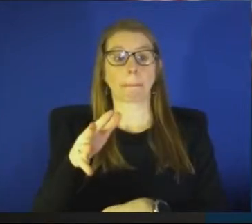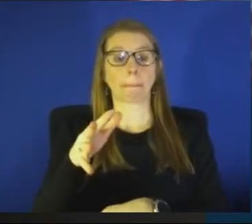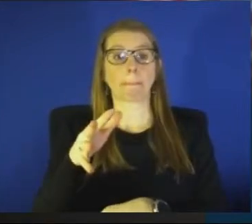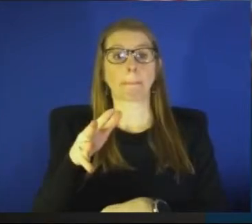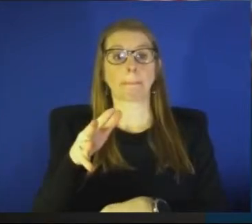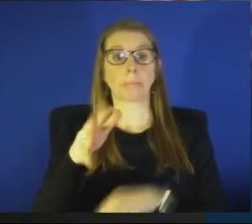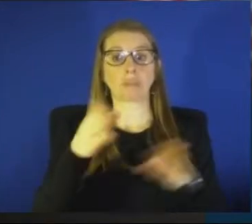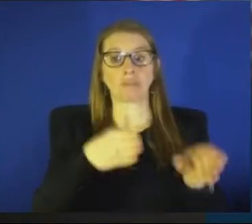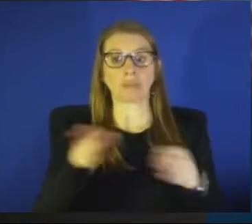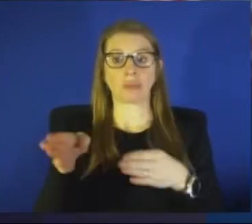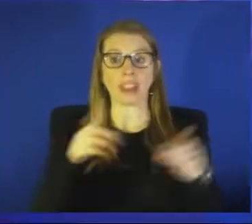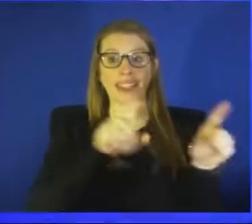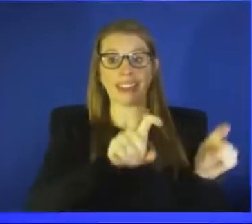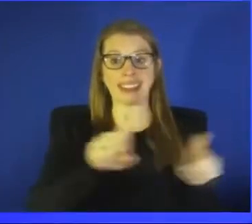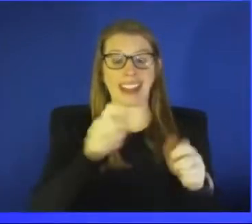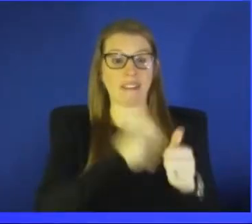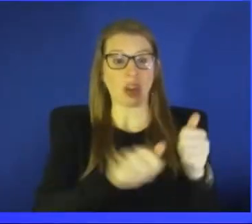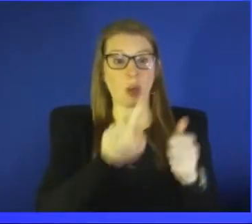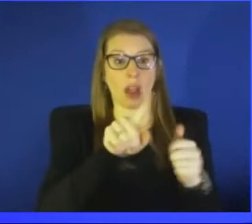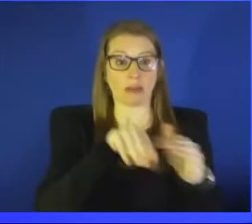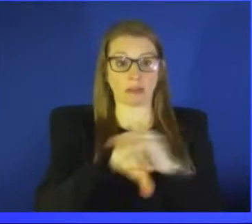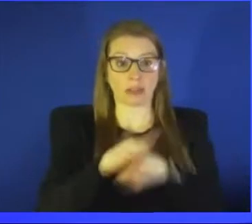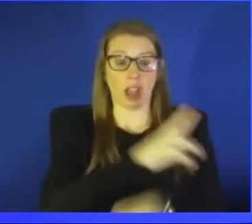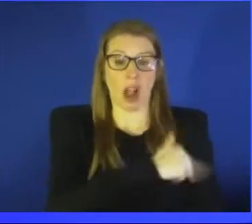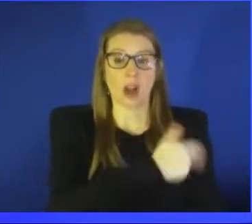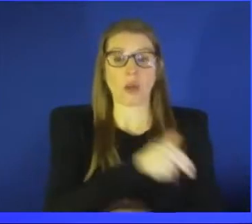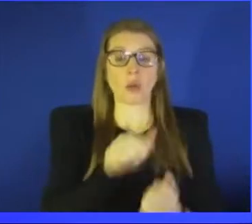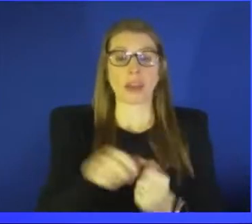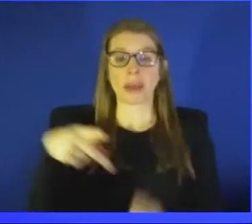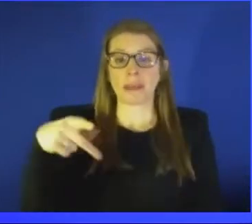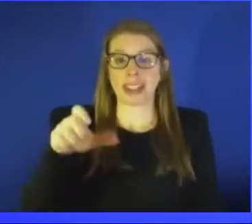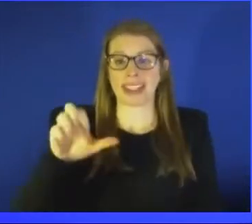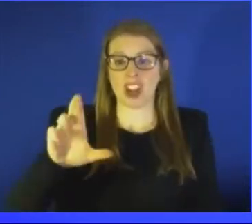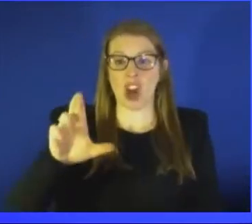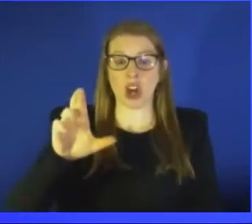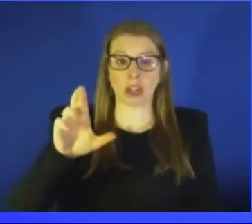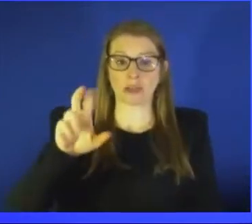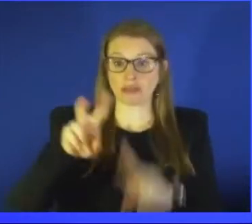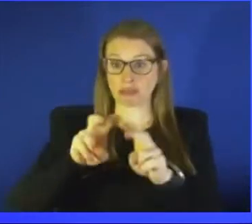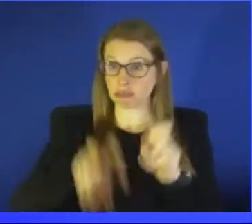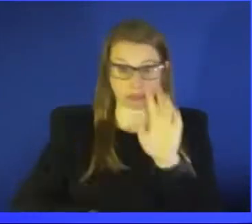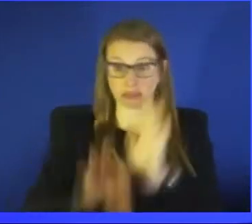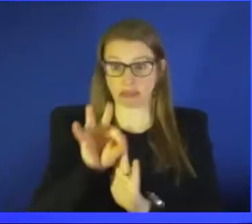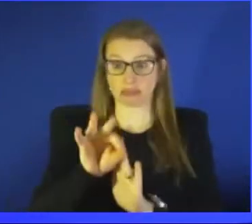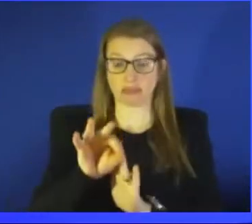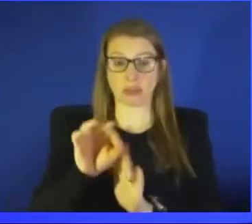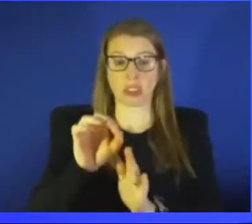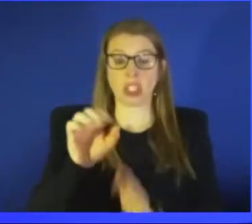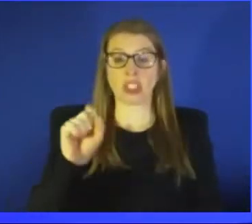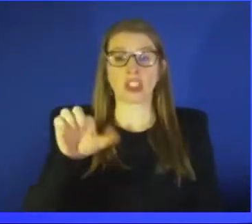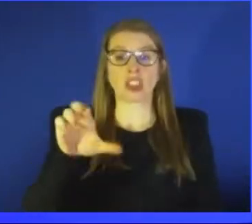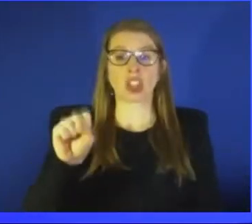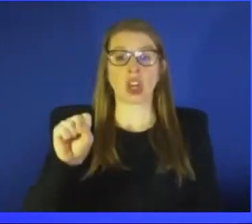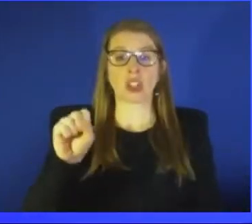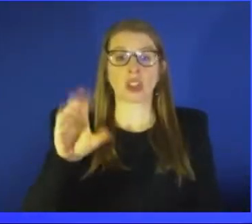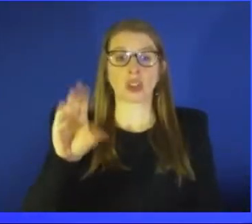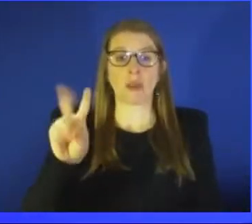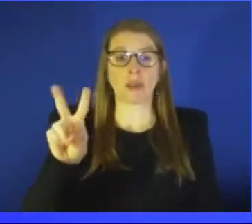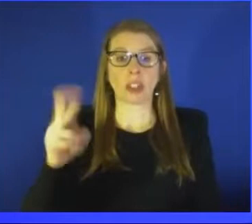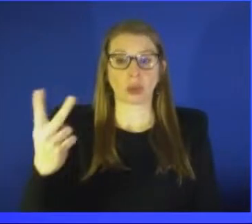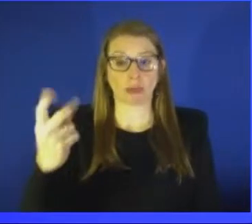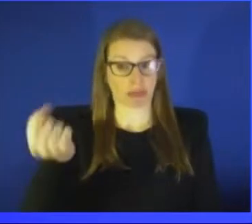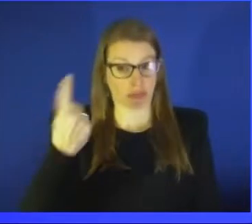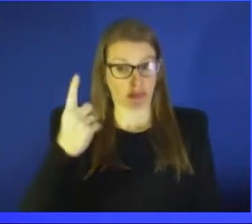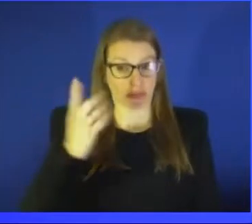testing everybody that comes in the hospital with PCR to look for SARS-CoV-2. So some of our active numbers may change. We